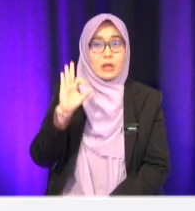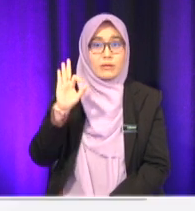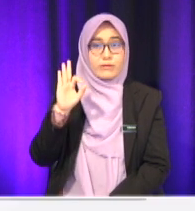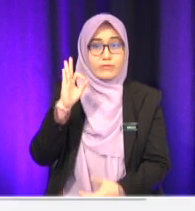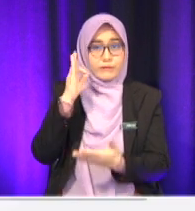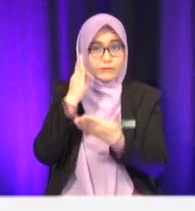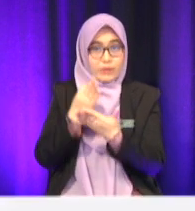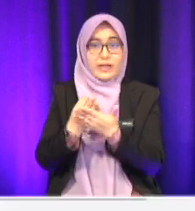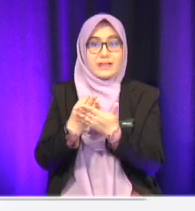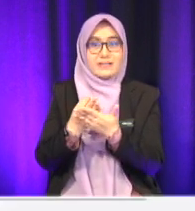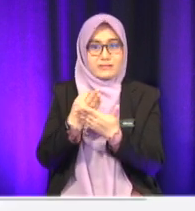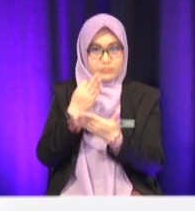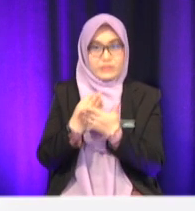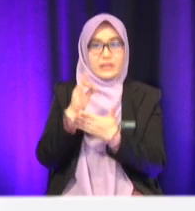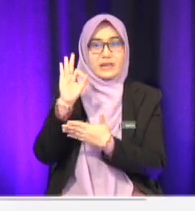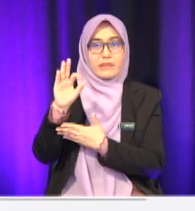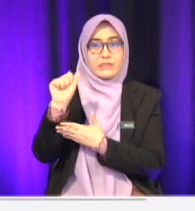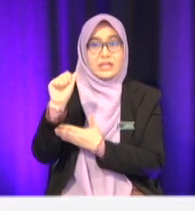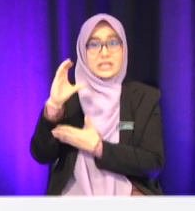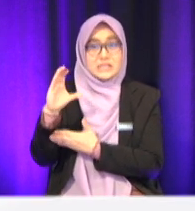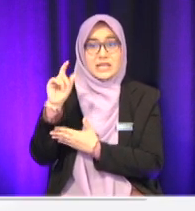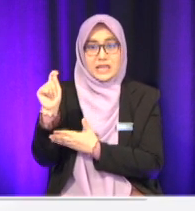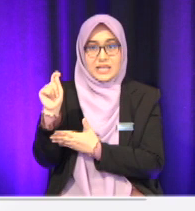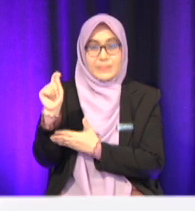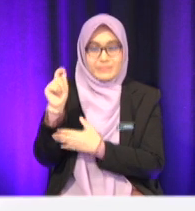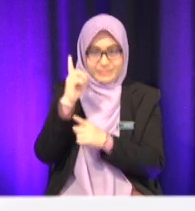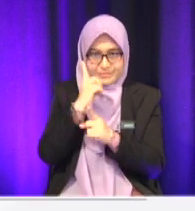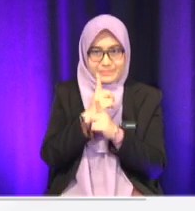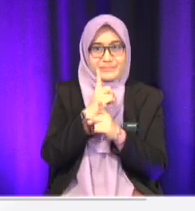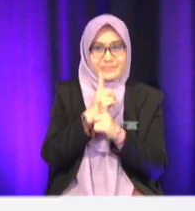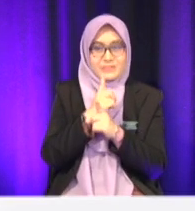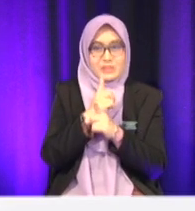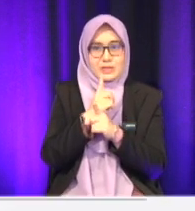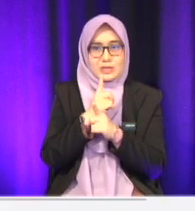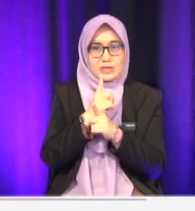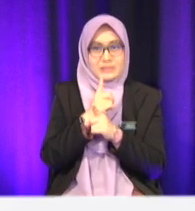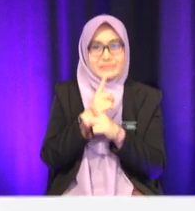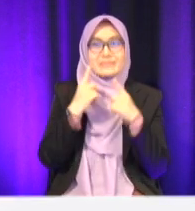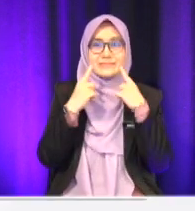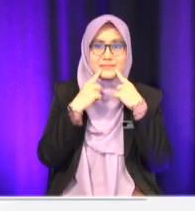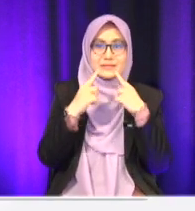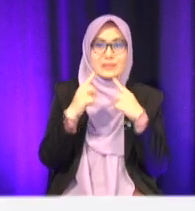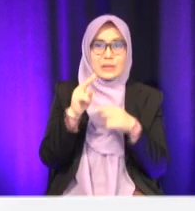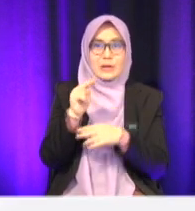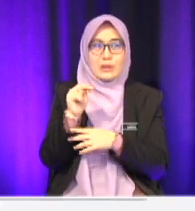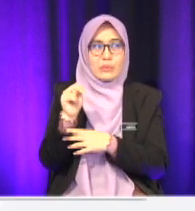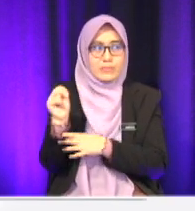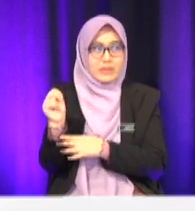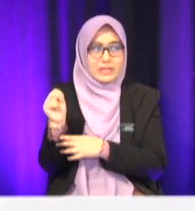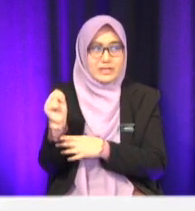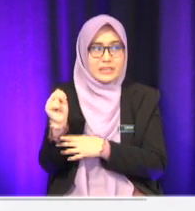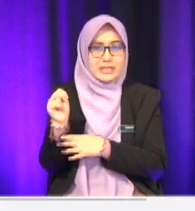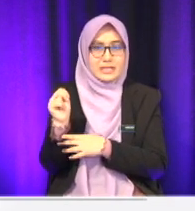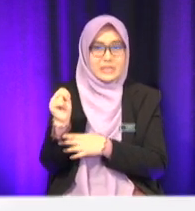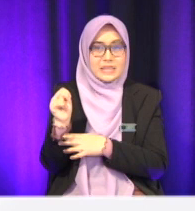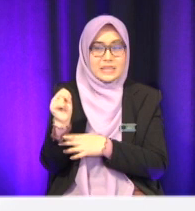is most traded animal. The fact. Yeah. Yes, the fact. So the answer is sorry. The